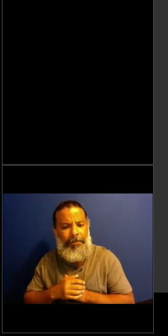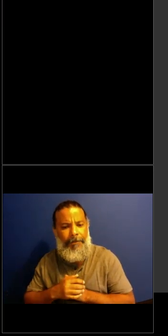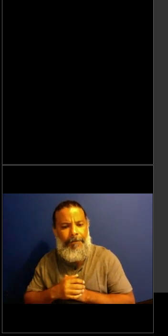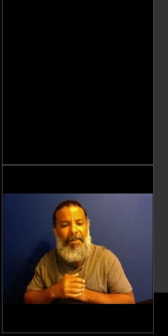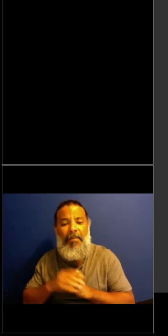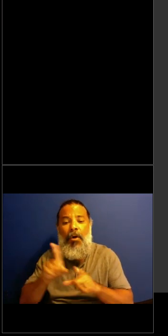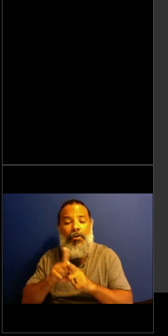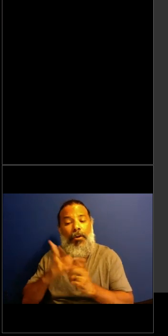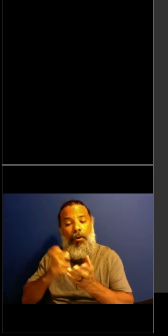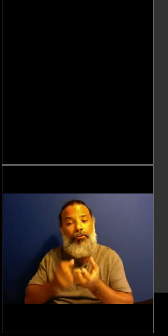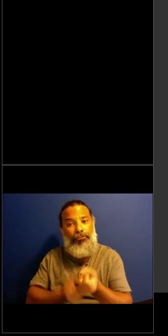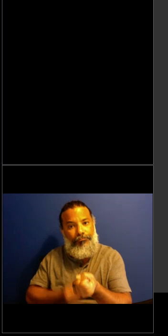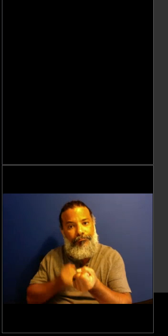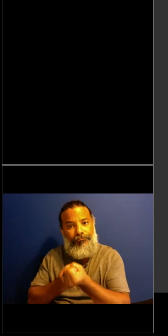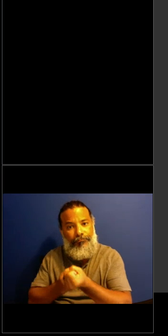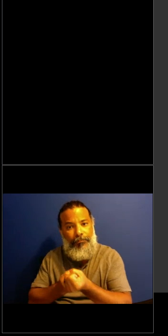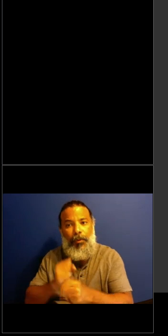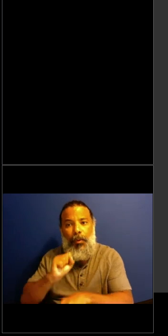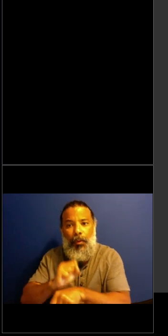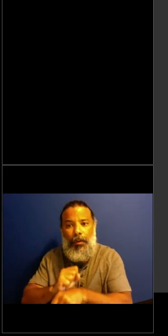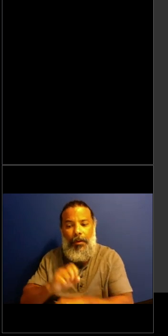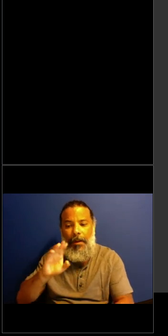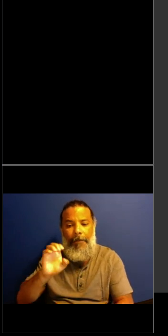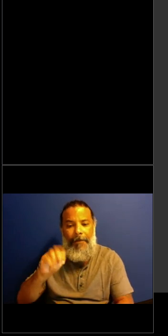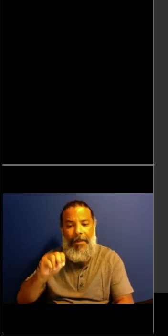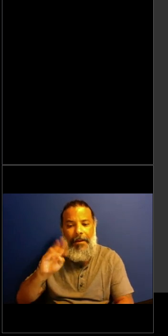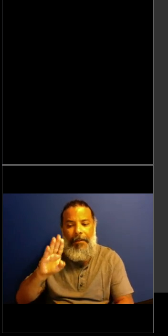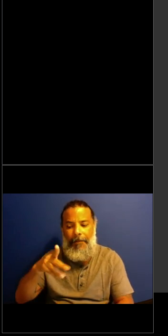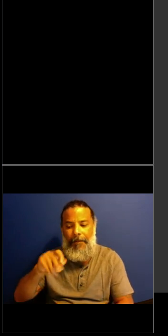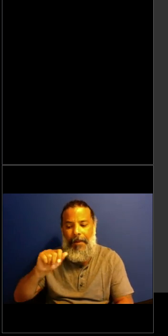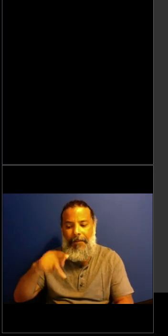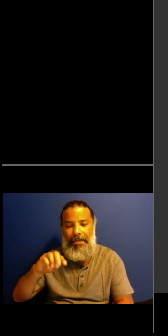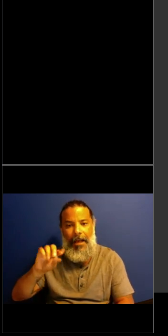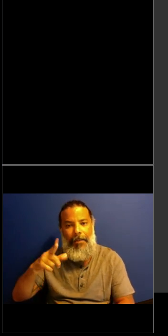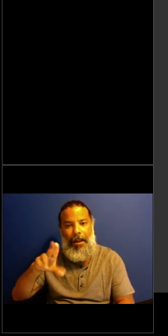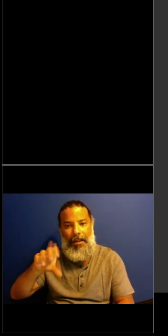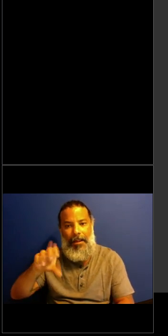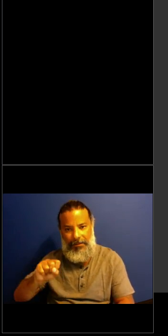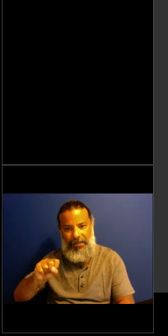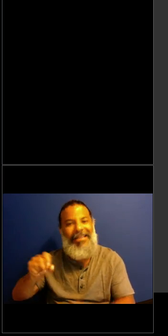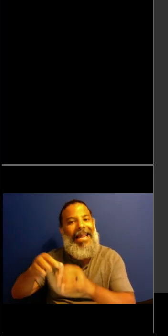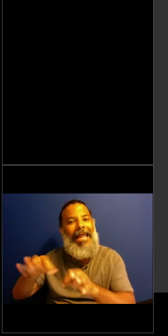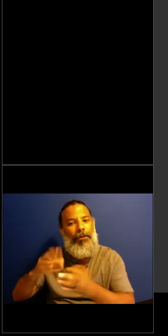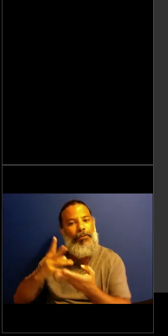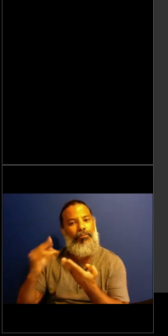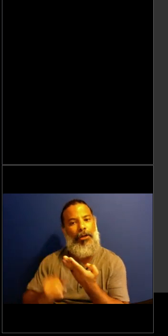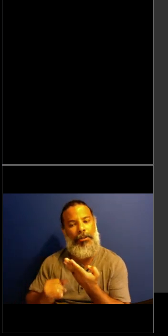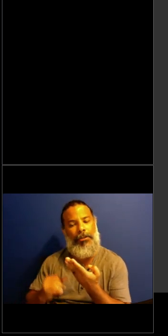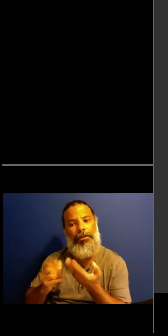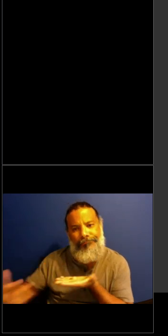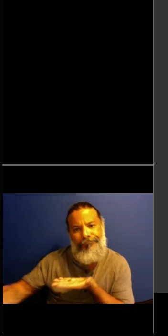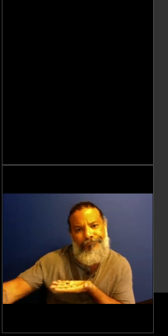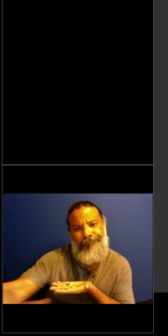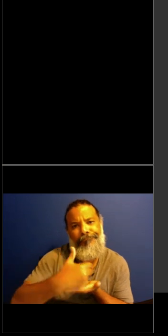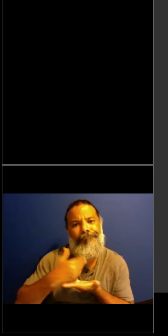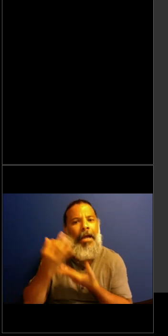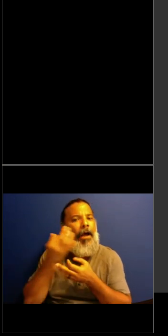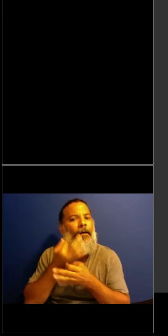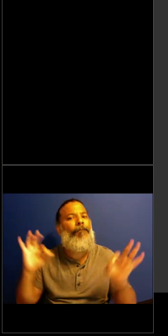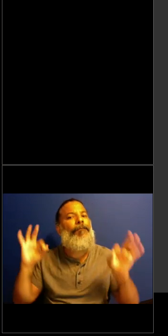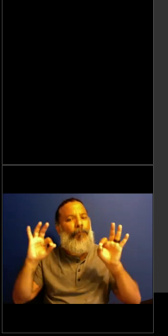want to boost the work of Ben Papadopoulos and his colleagues at the Gender and Language Project, who are compiling a free online resource of